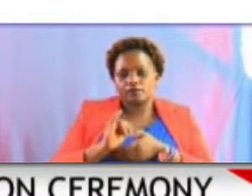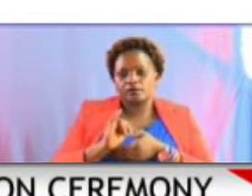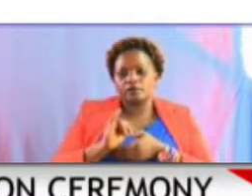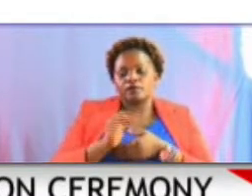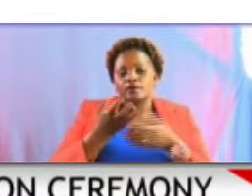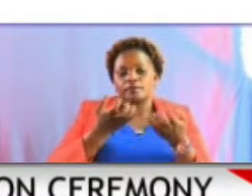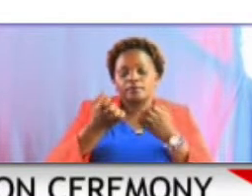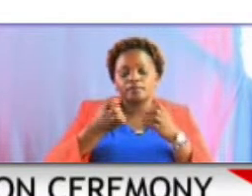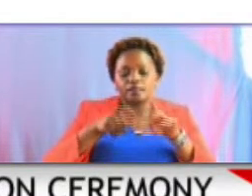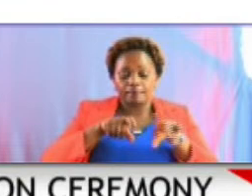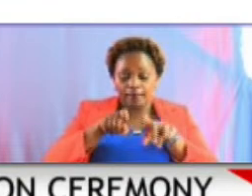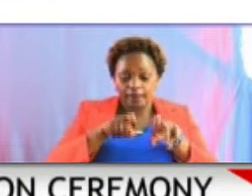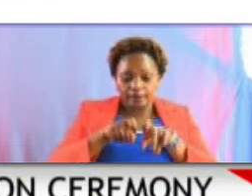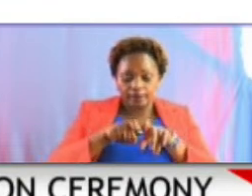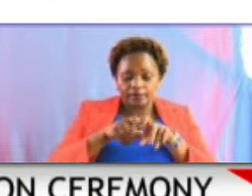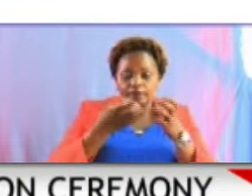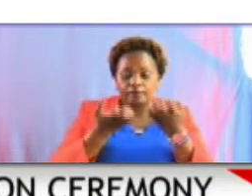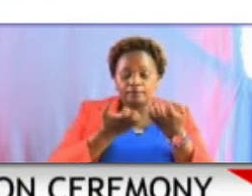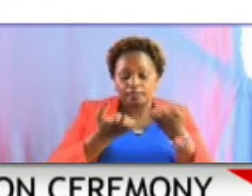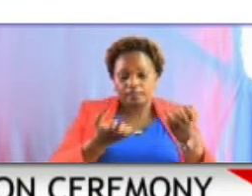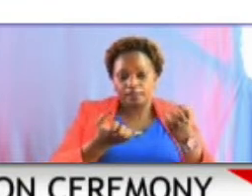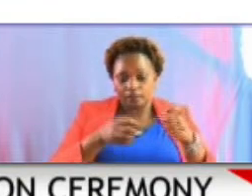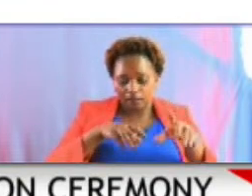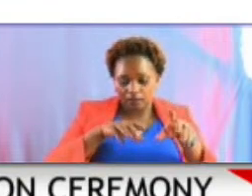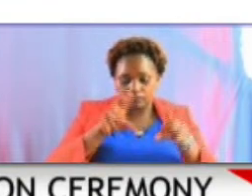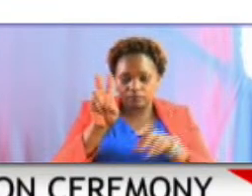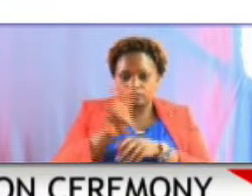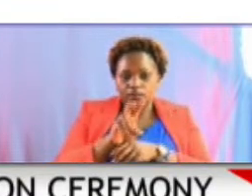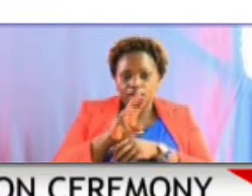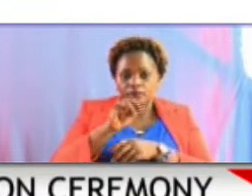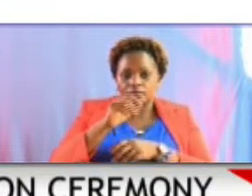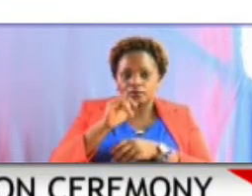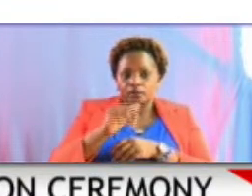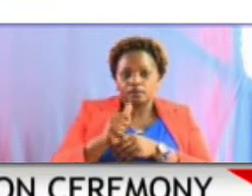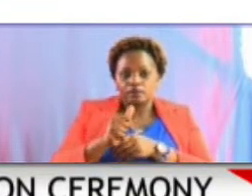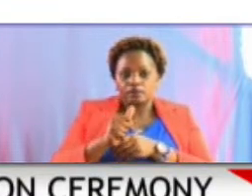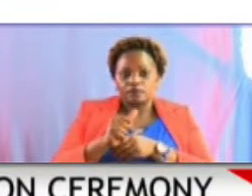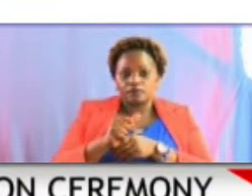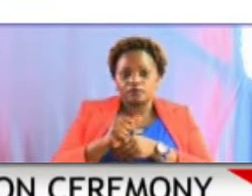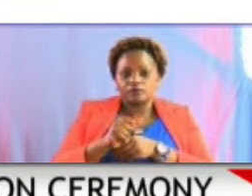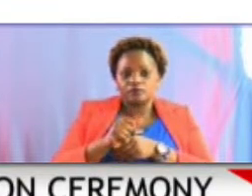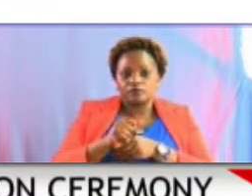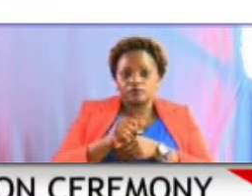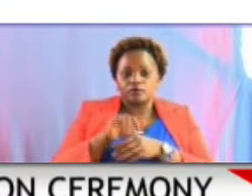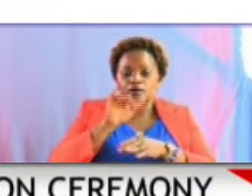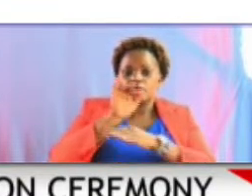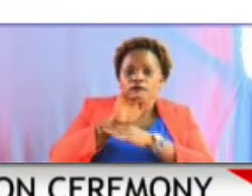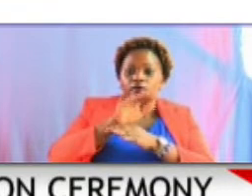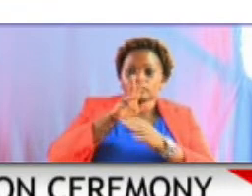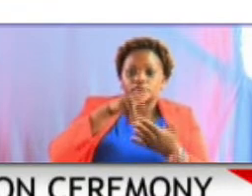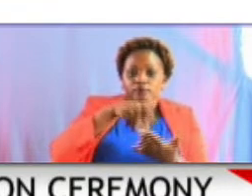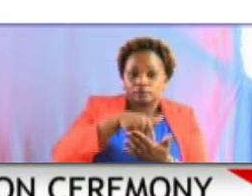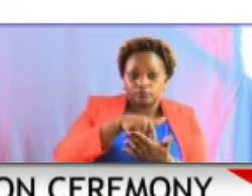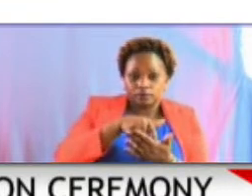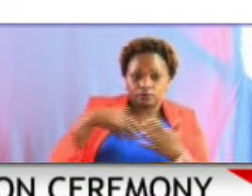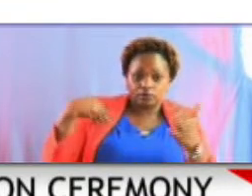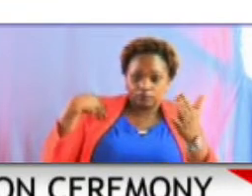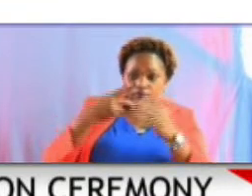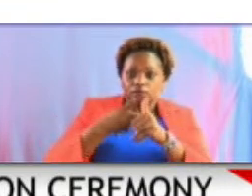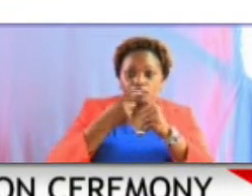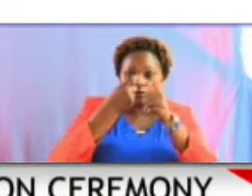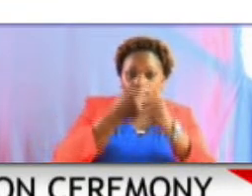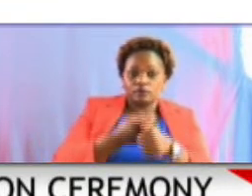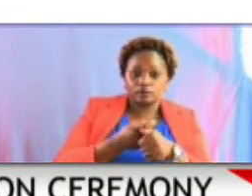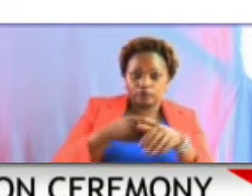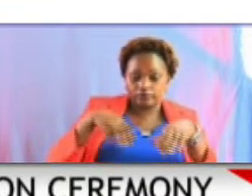Business Management, Business Administration Option, minor. Graduates are requested to remain standing until the award of